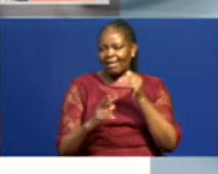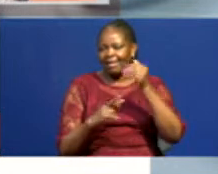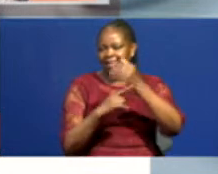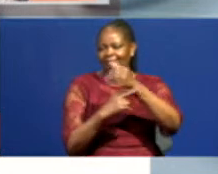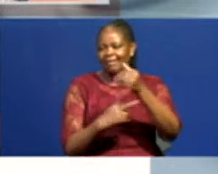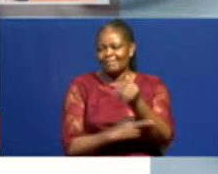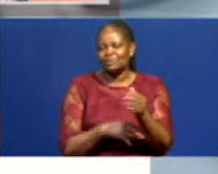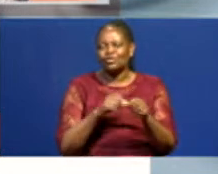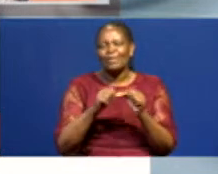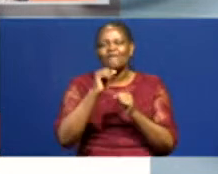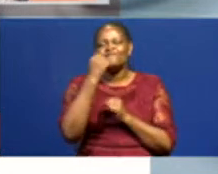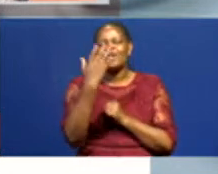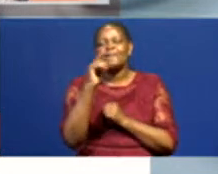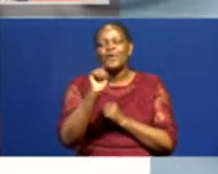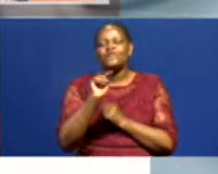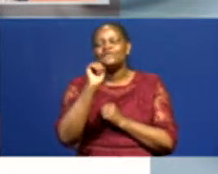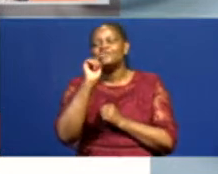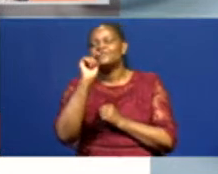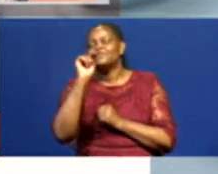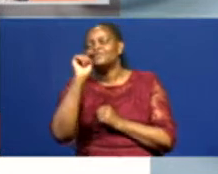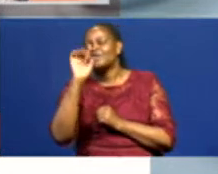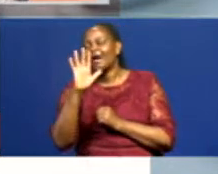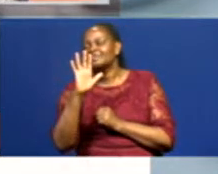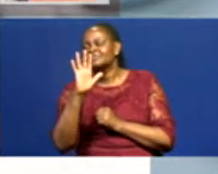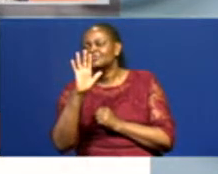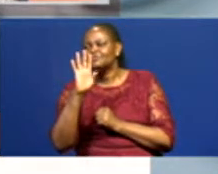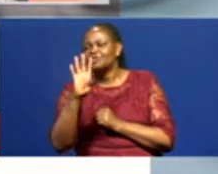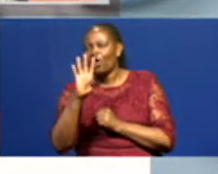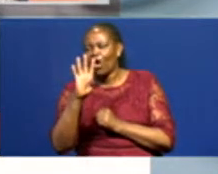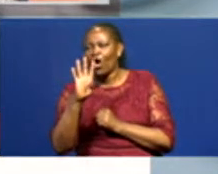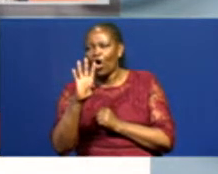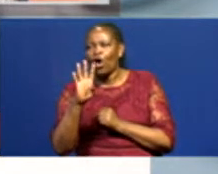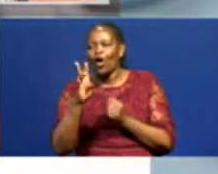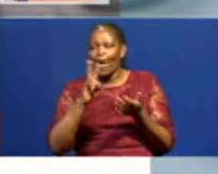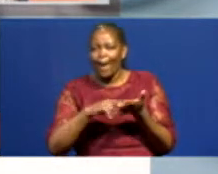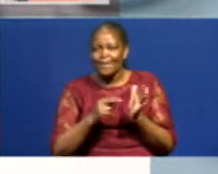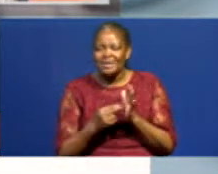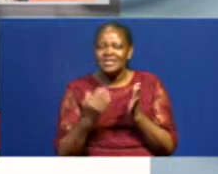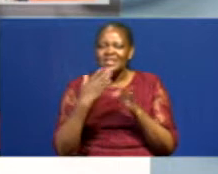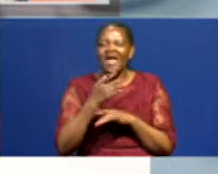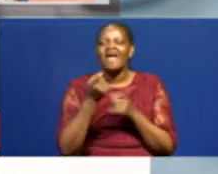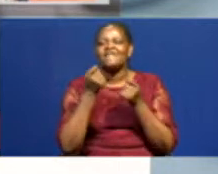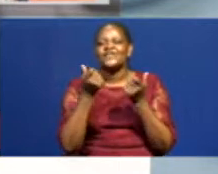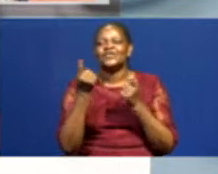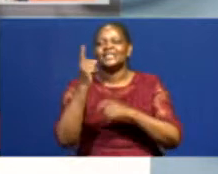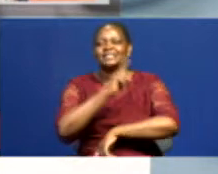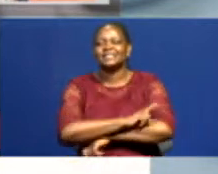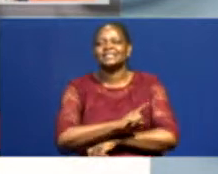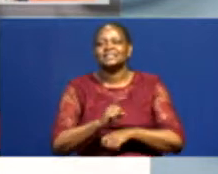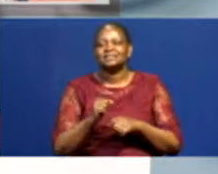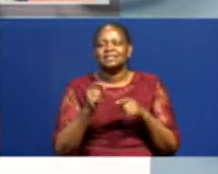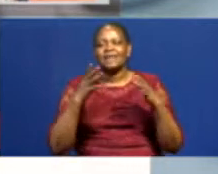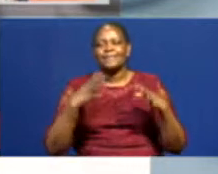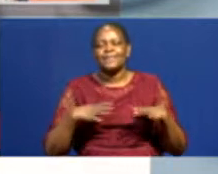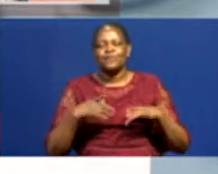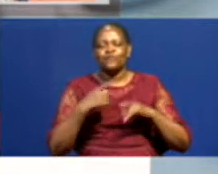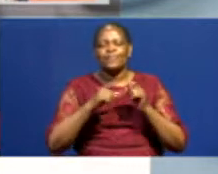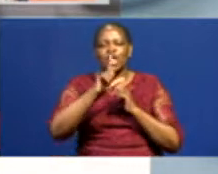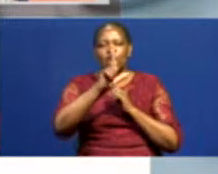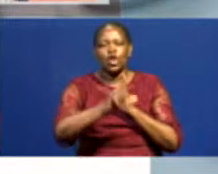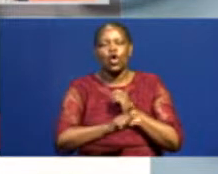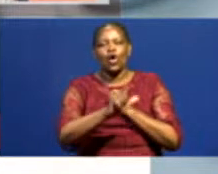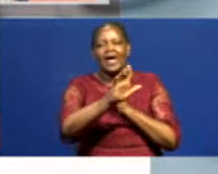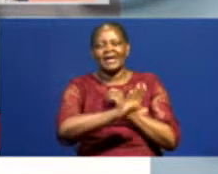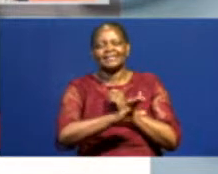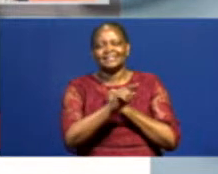reading 5.5, today's reading 5.4, meaning in the next few days, the people in the lower Tana, I